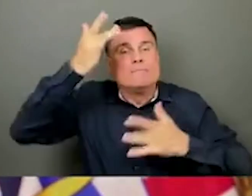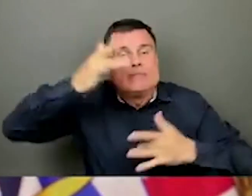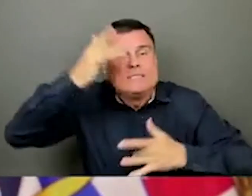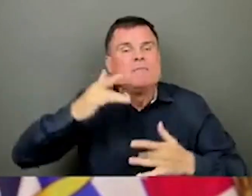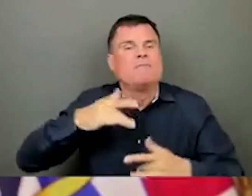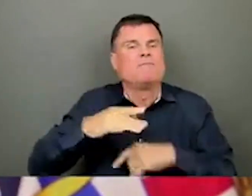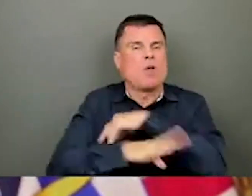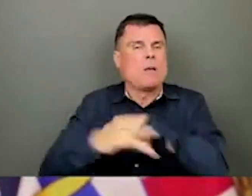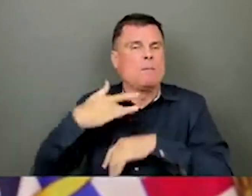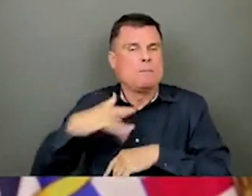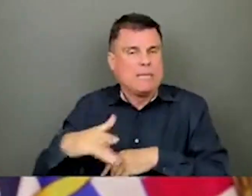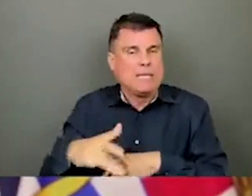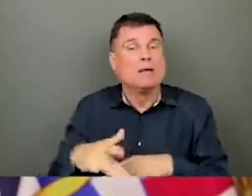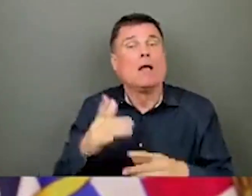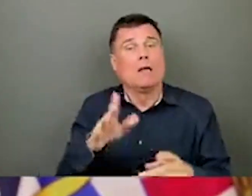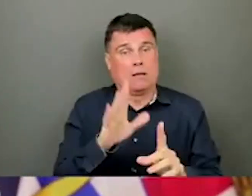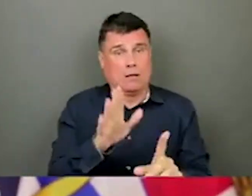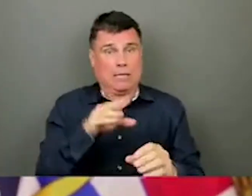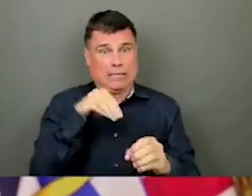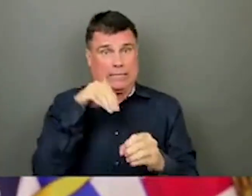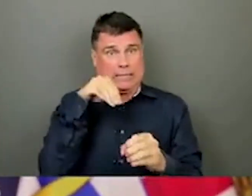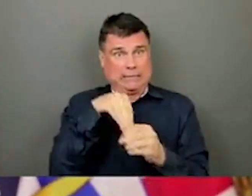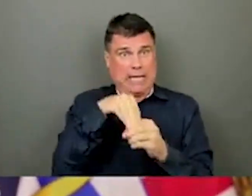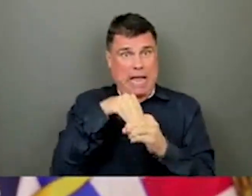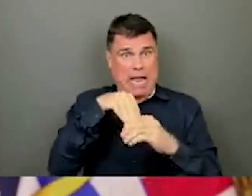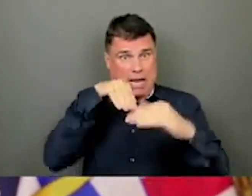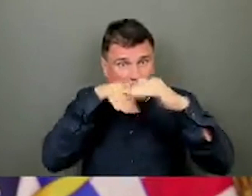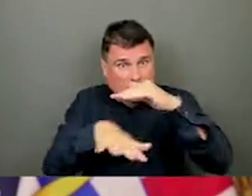safe as they can be for the vast majority of